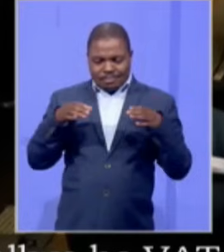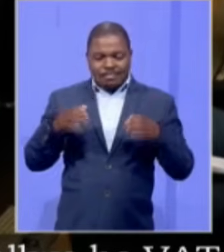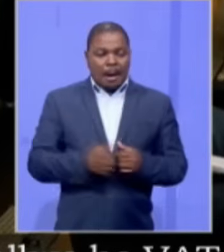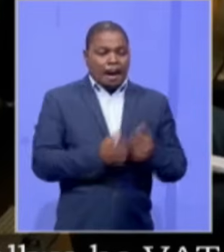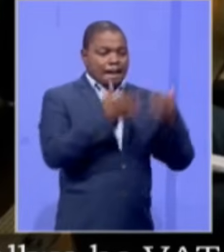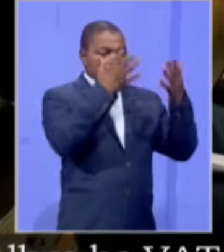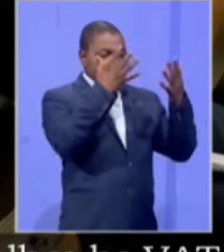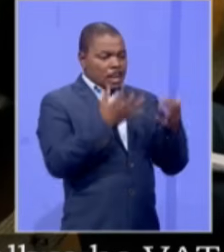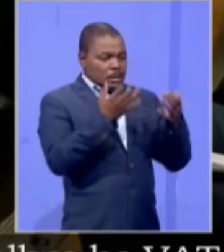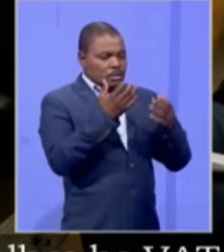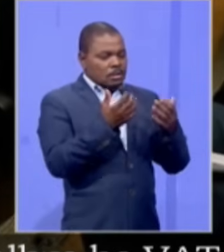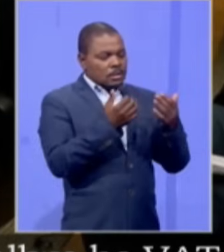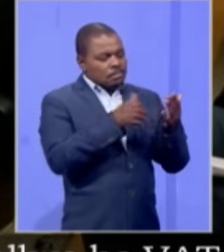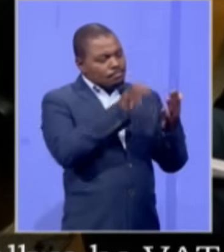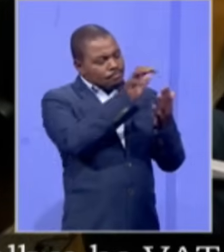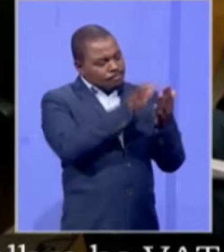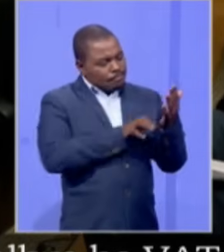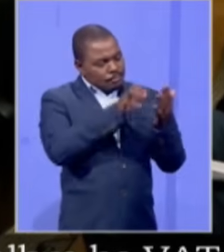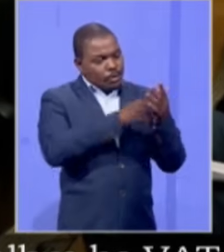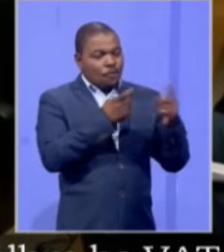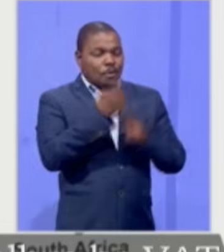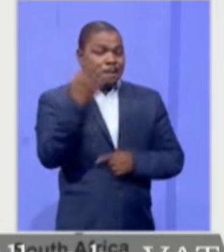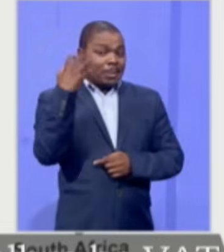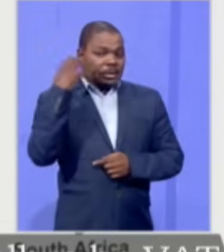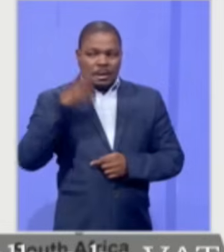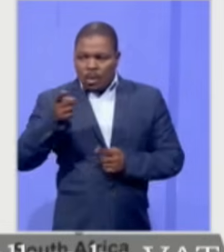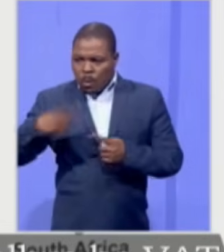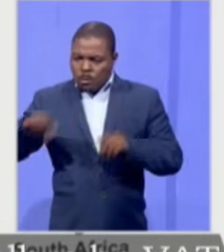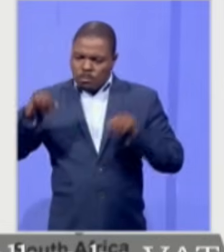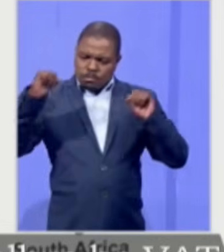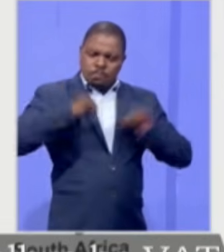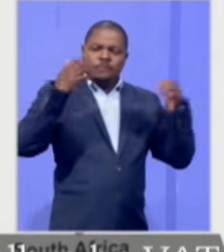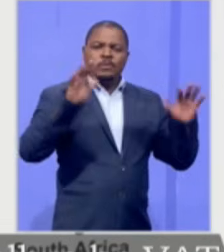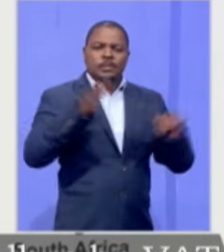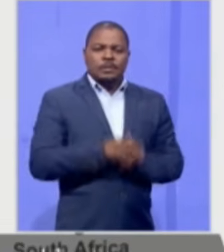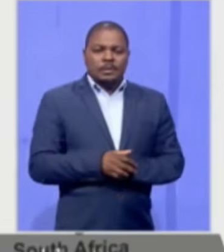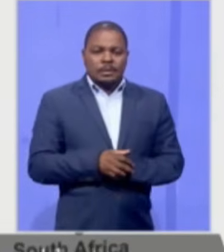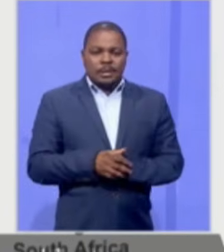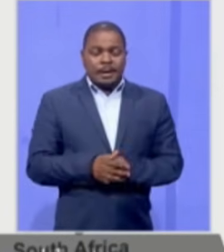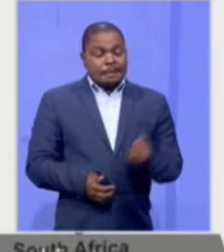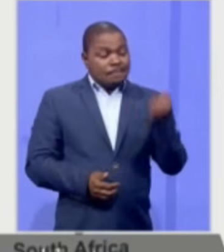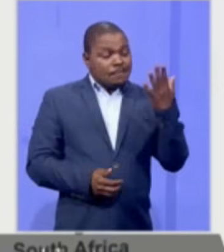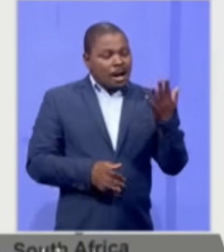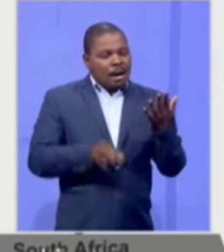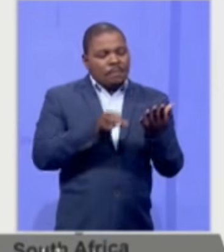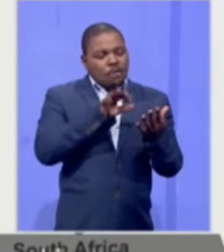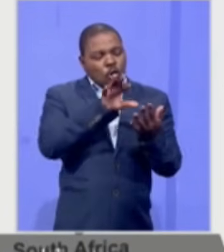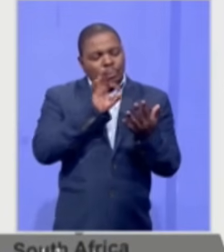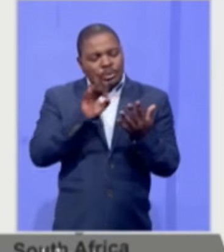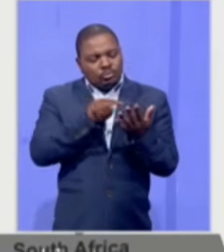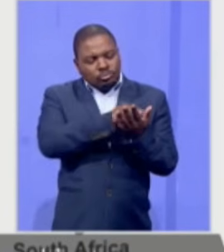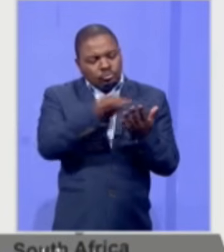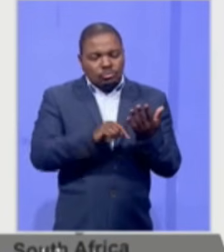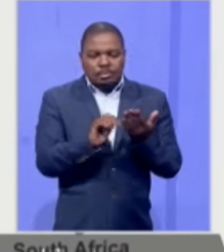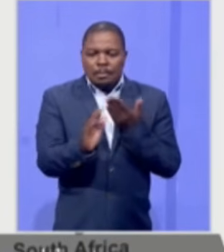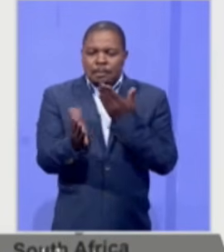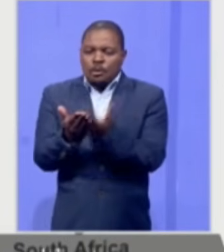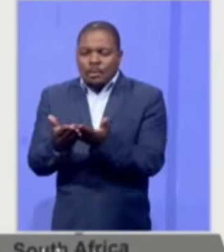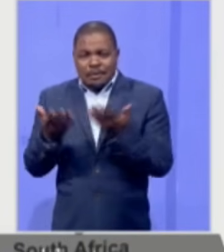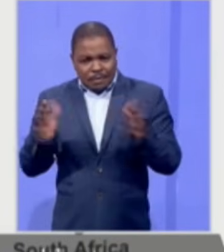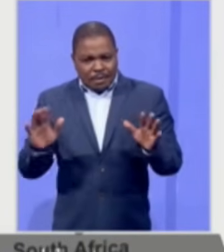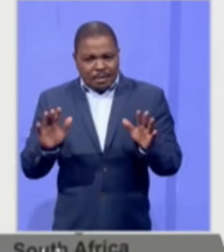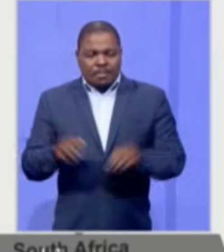ya ditekanyetso e tekilweng ke letona la ditjhelete. There were 5 options that were tabled. All of us, with no